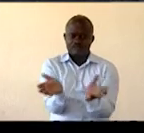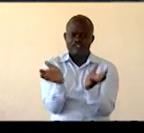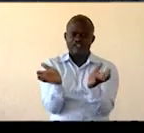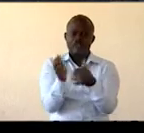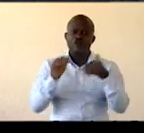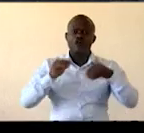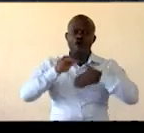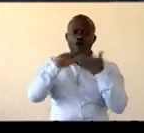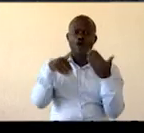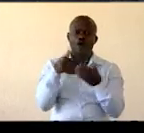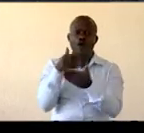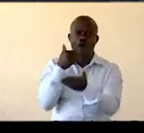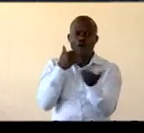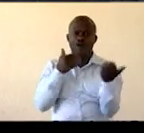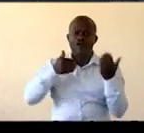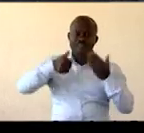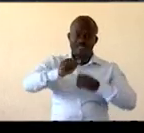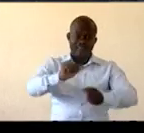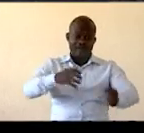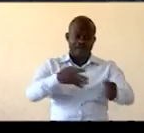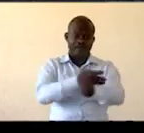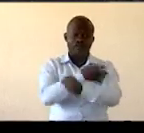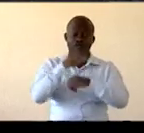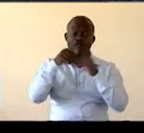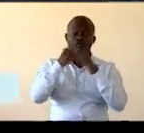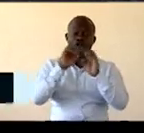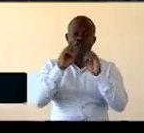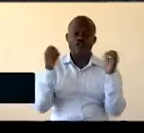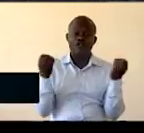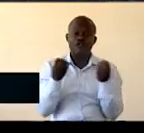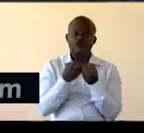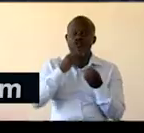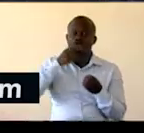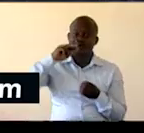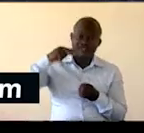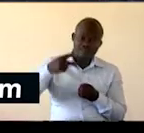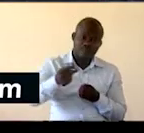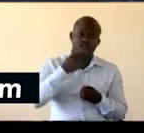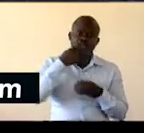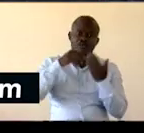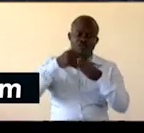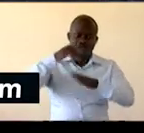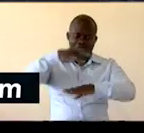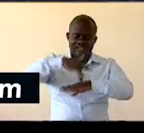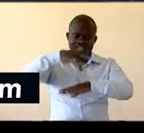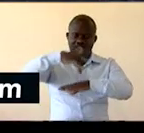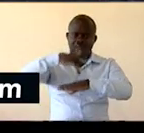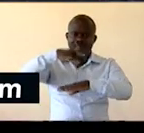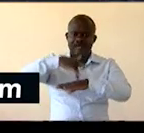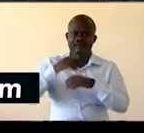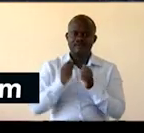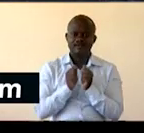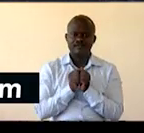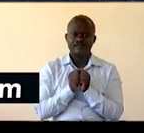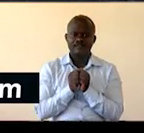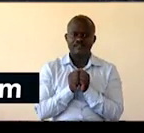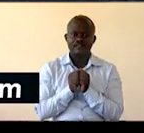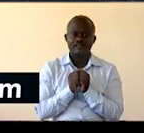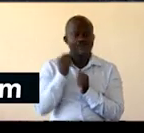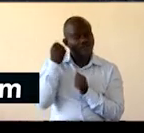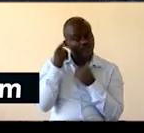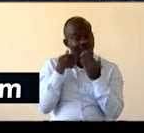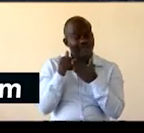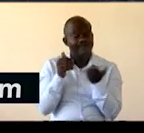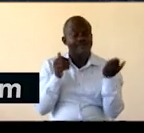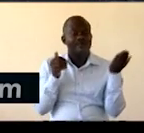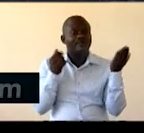or the ability of an organism to respond to the stimulus. Dear students, do you